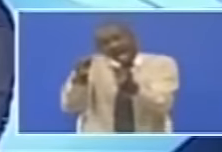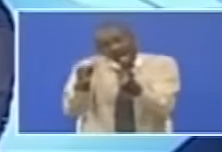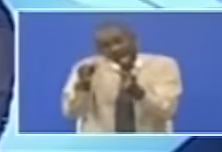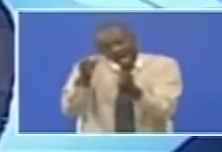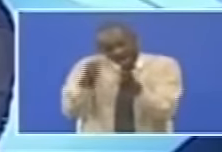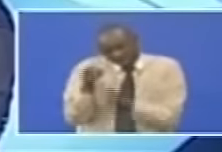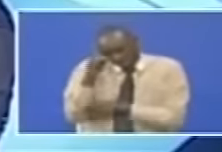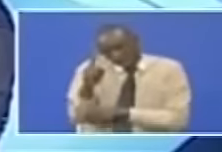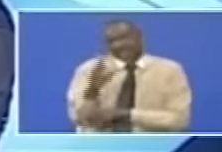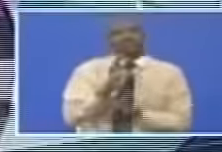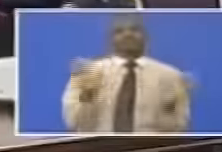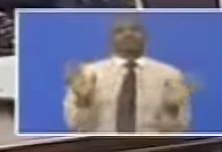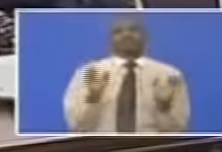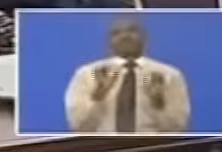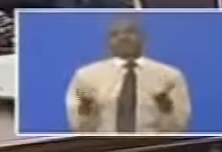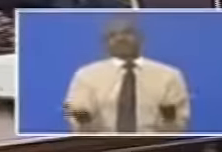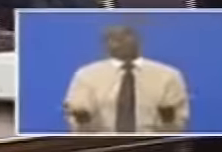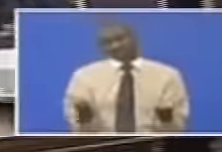fund.